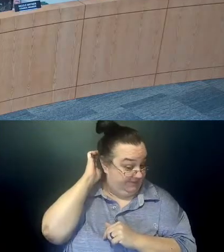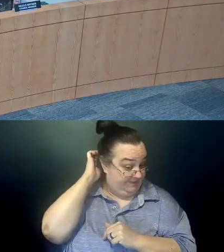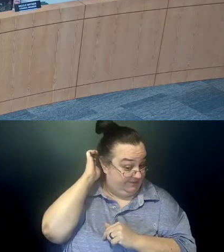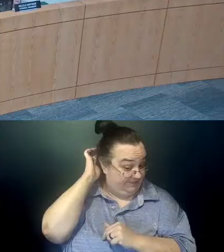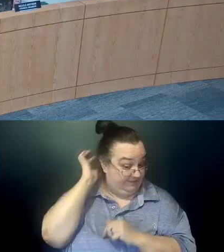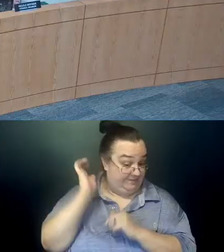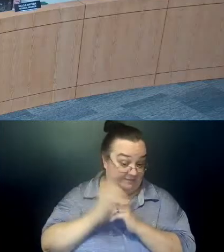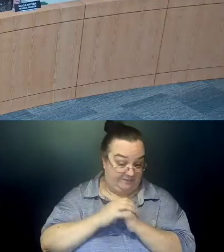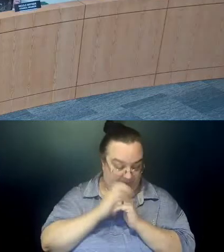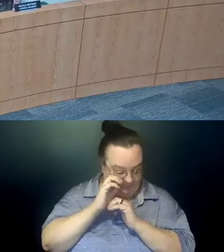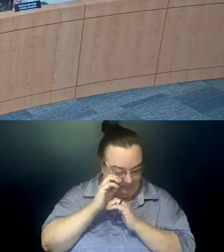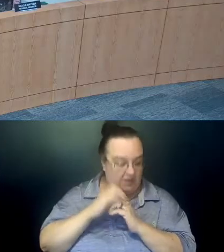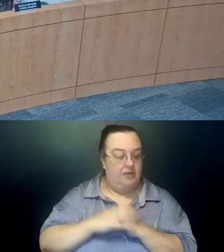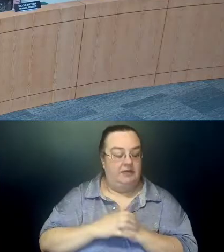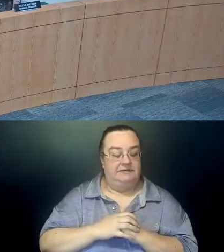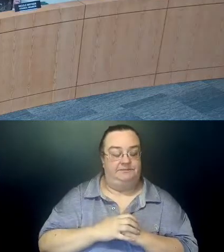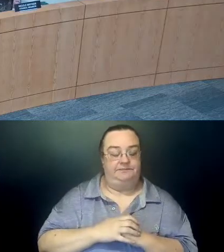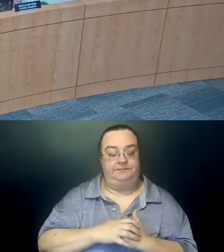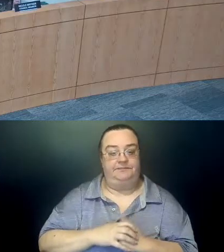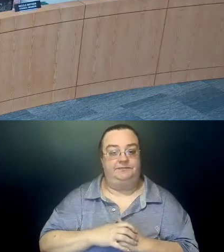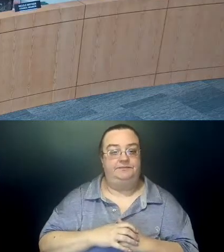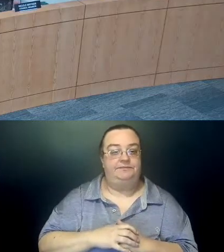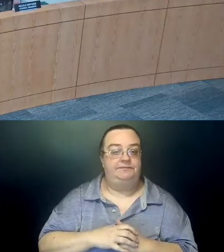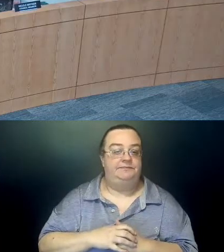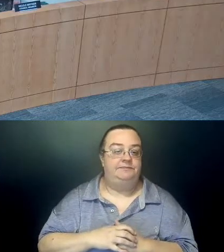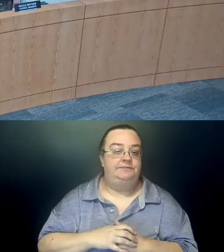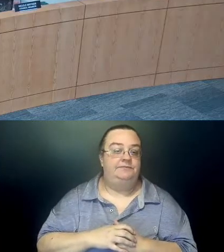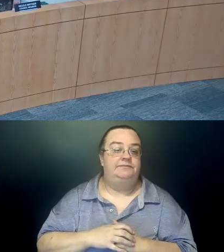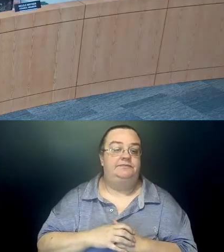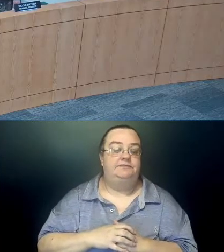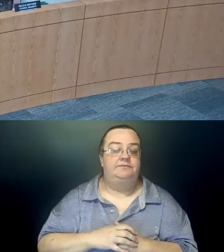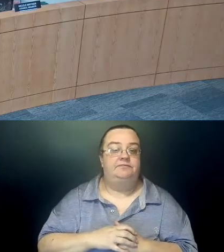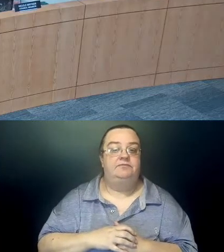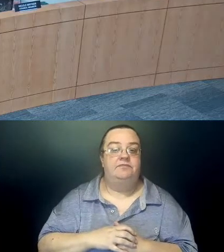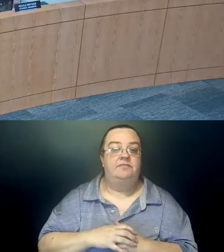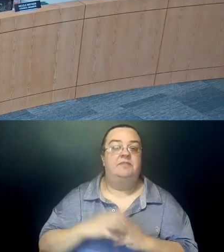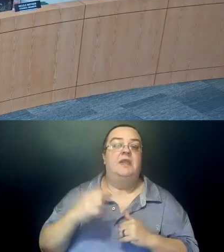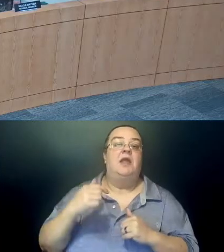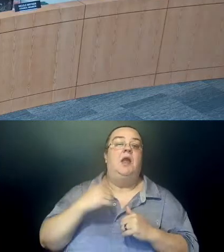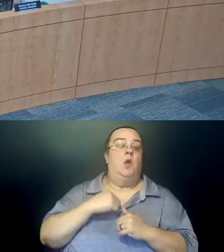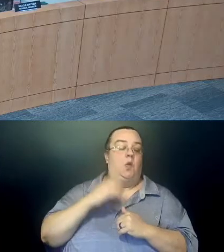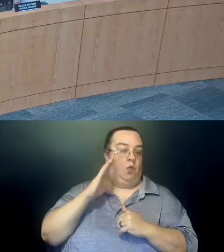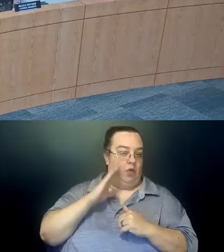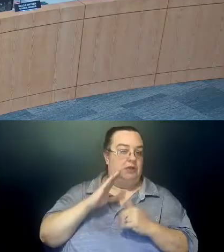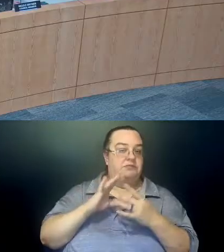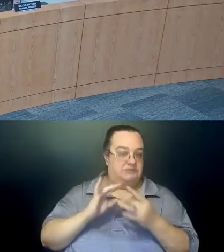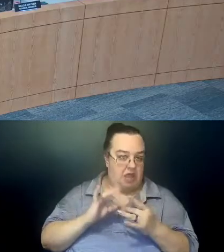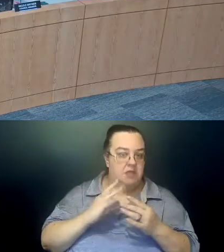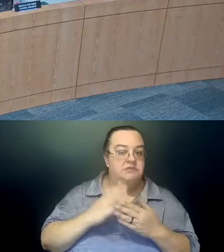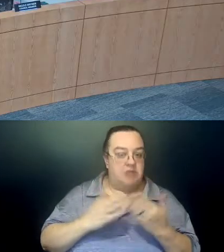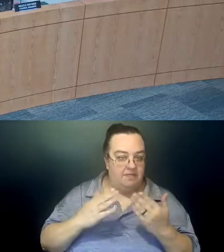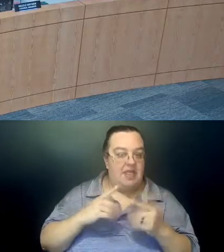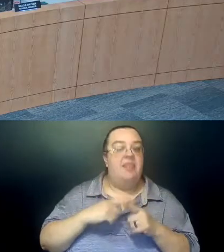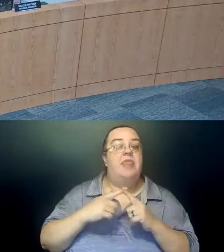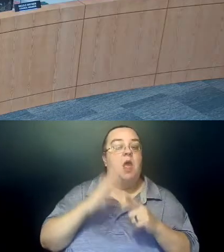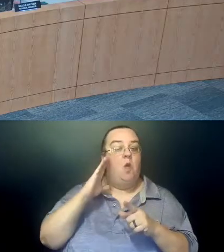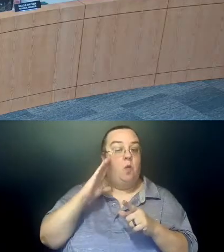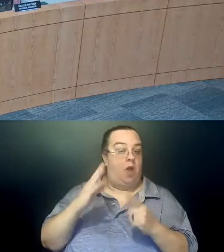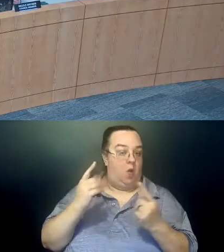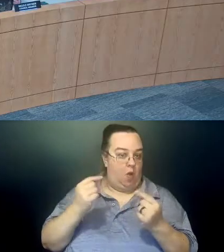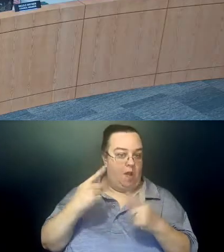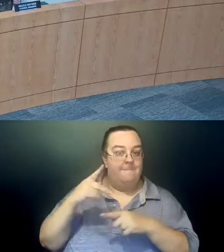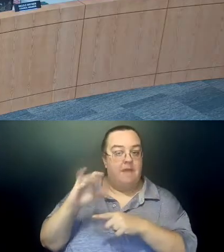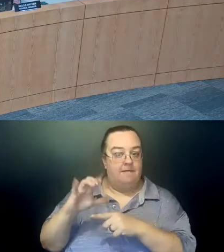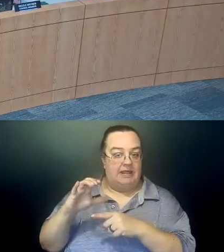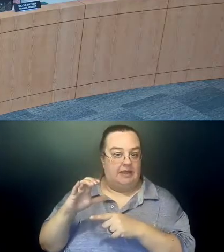Let me start off by, I'll say something at the top, then we'll have public input. It'll be 3